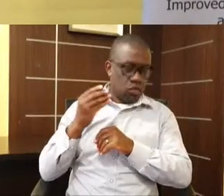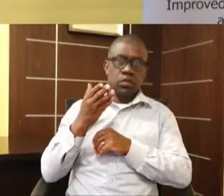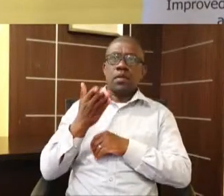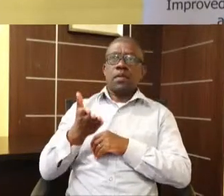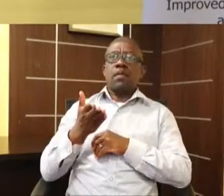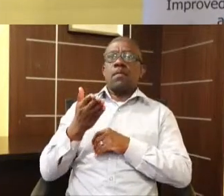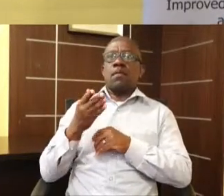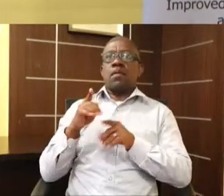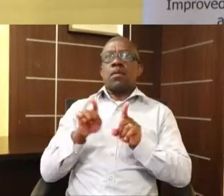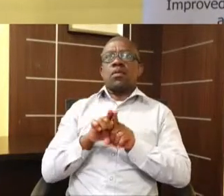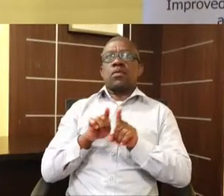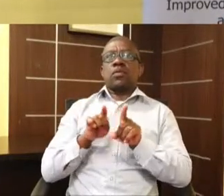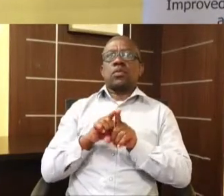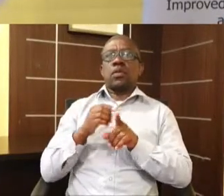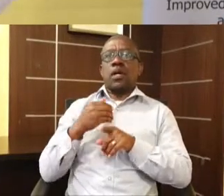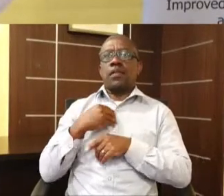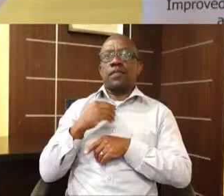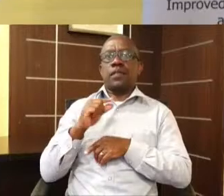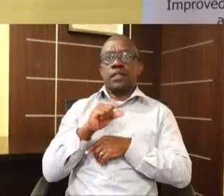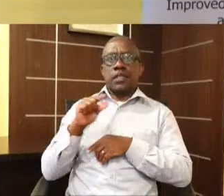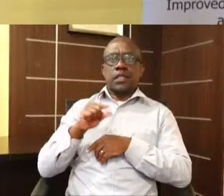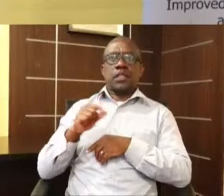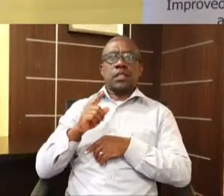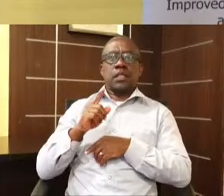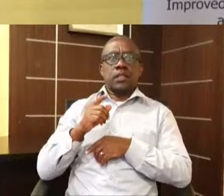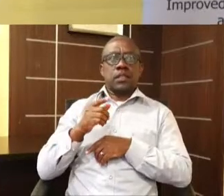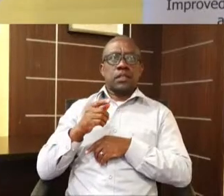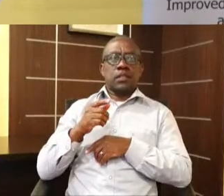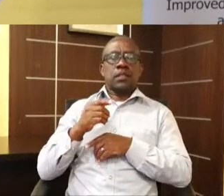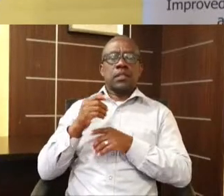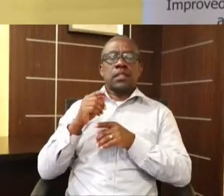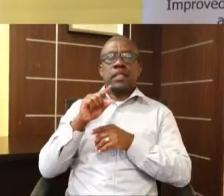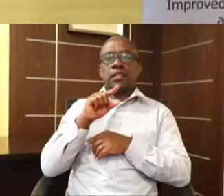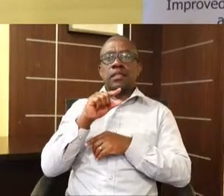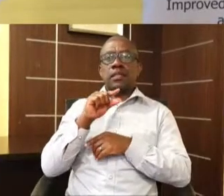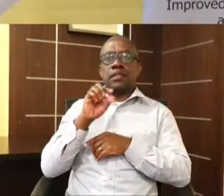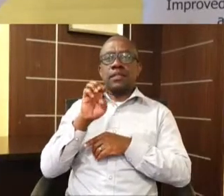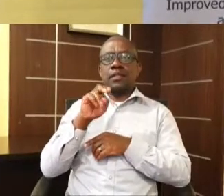waichukue. When they go out there, they tell us how